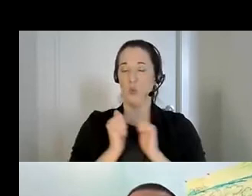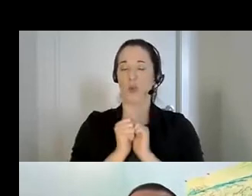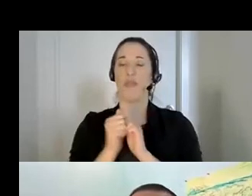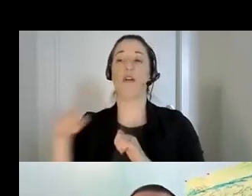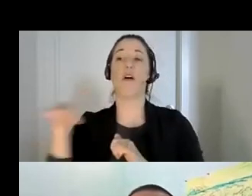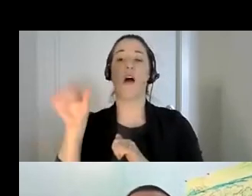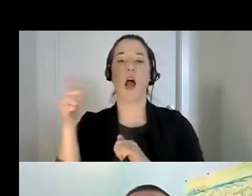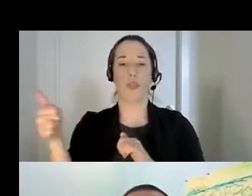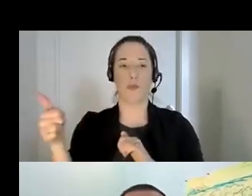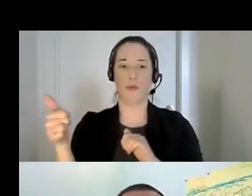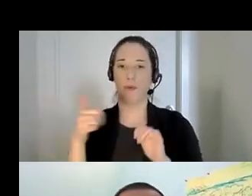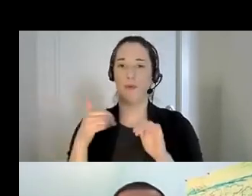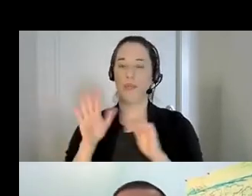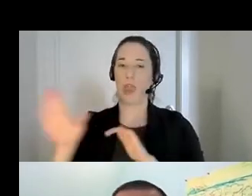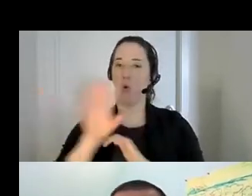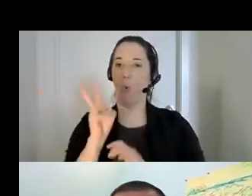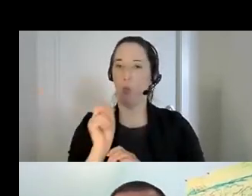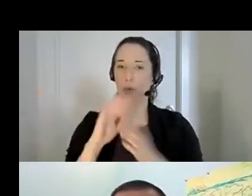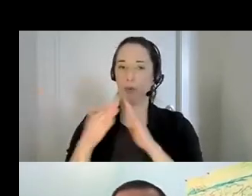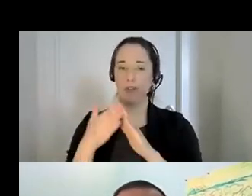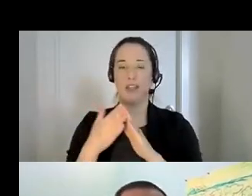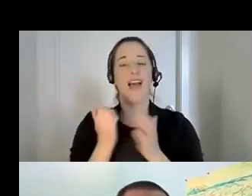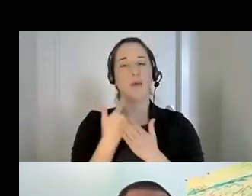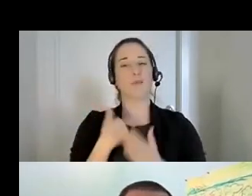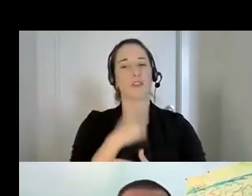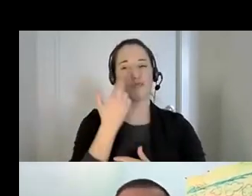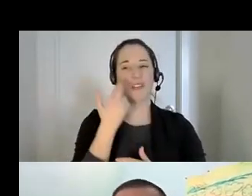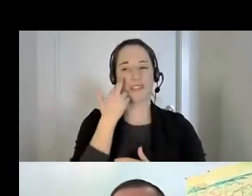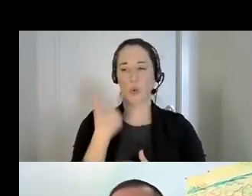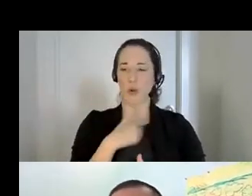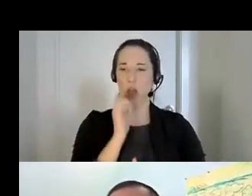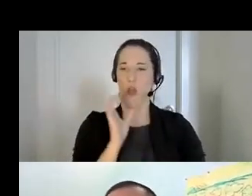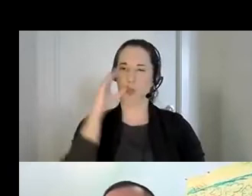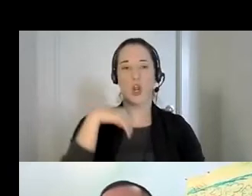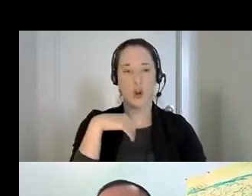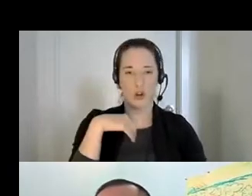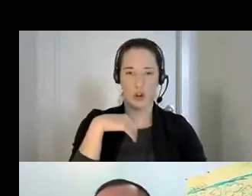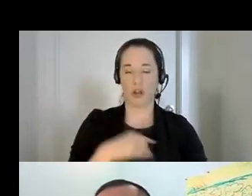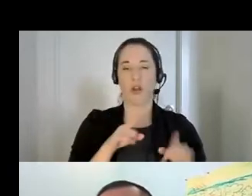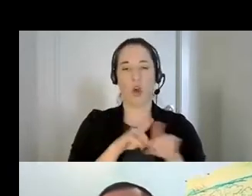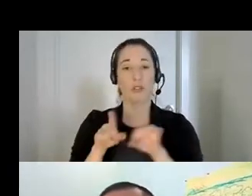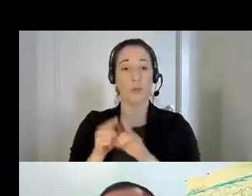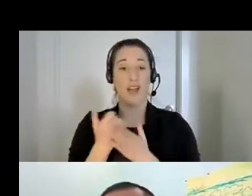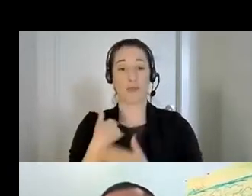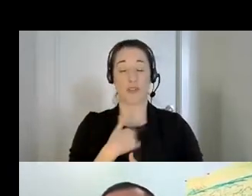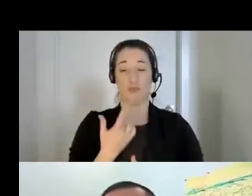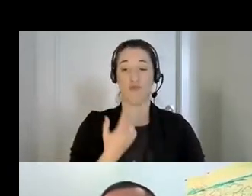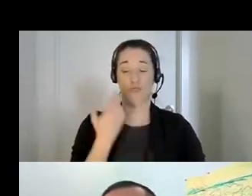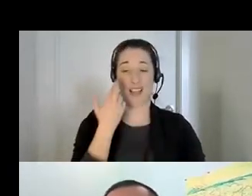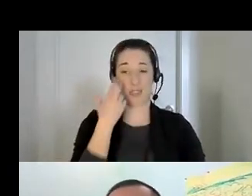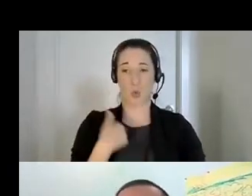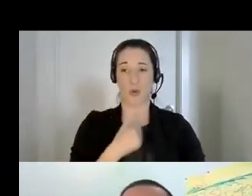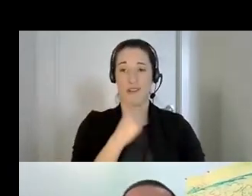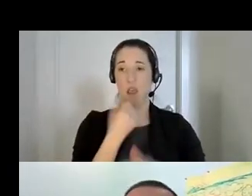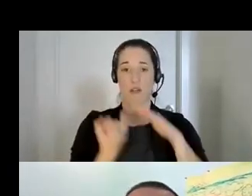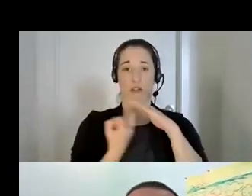of connection helps us realize that we're not weird. Just as importantly, it helps us realize that we're not alone. It helps us